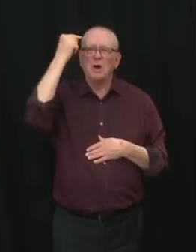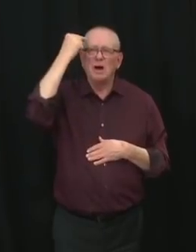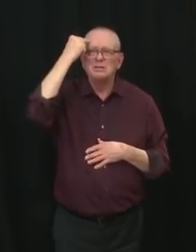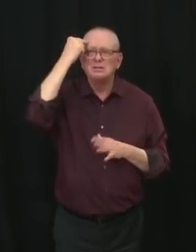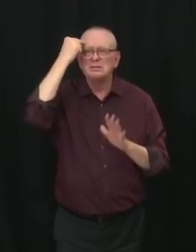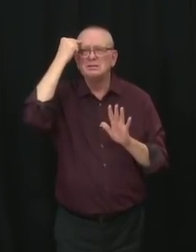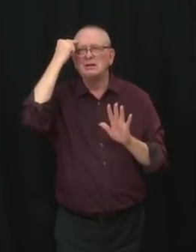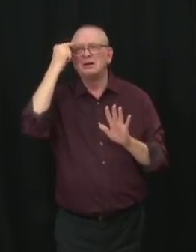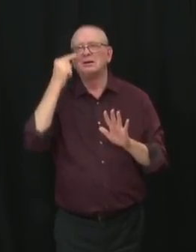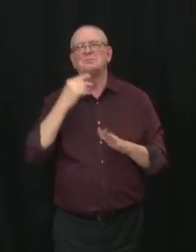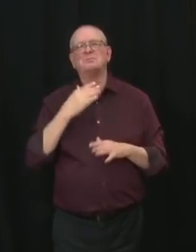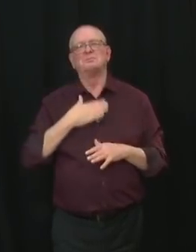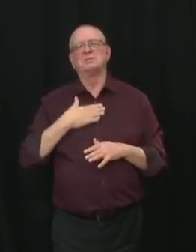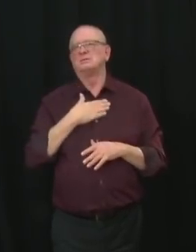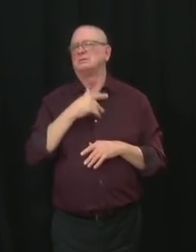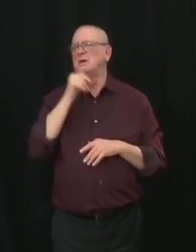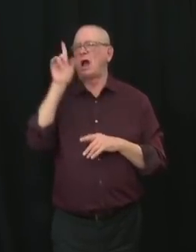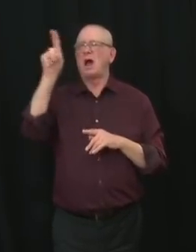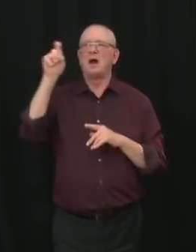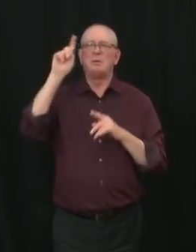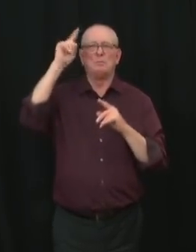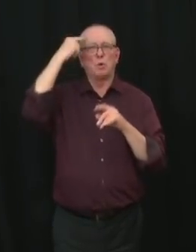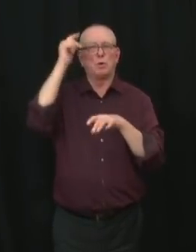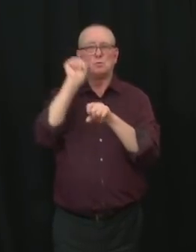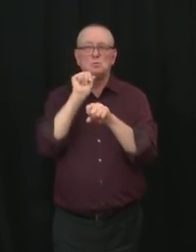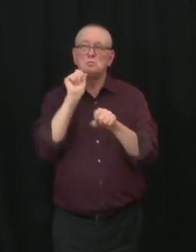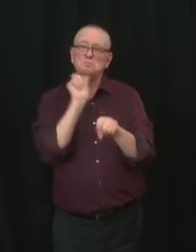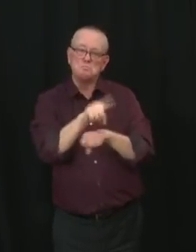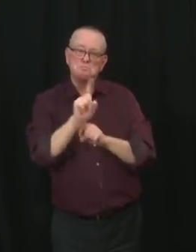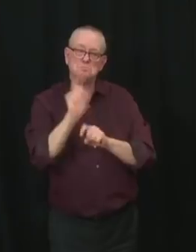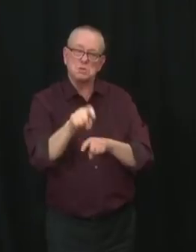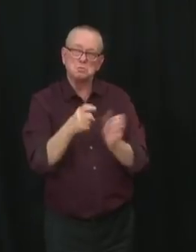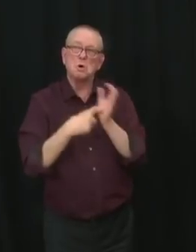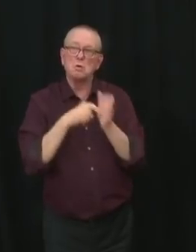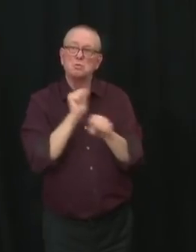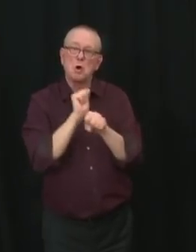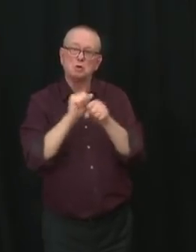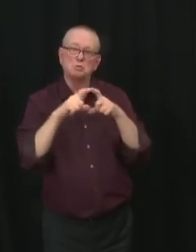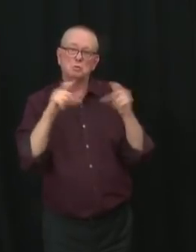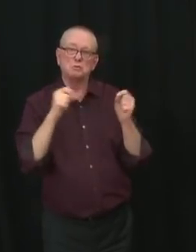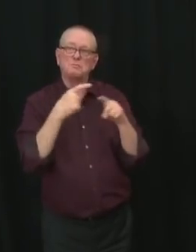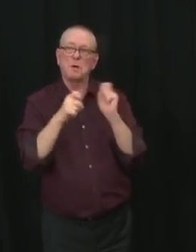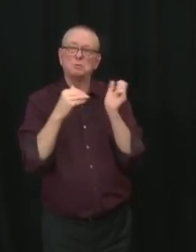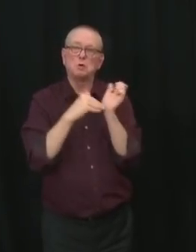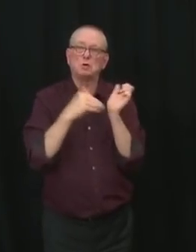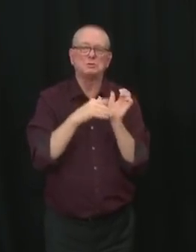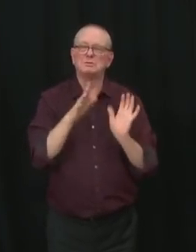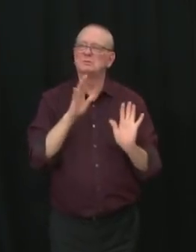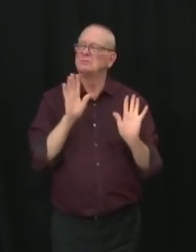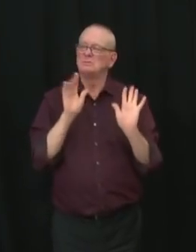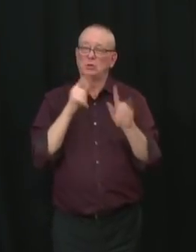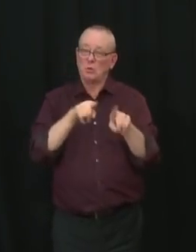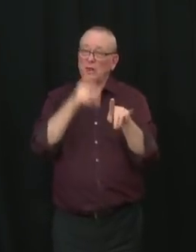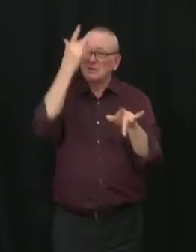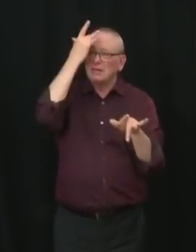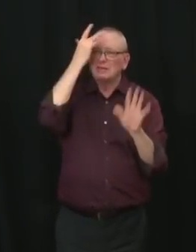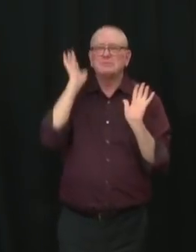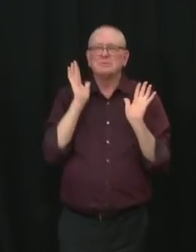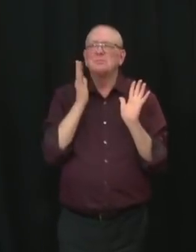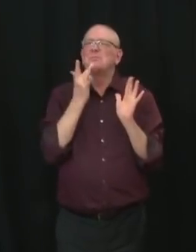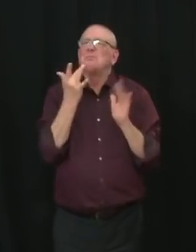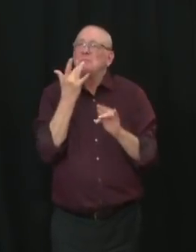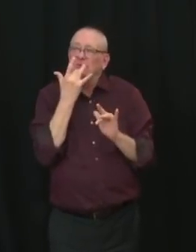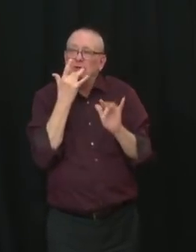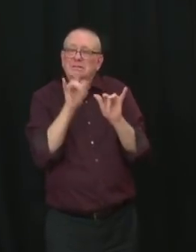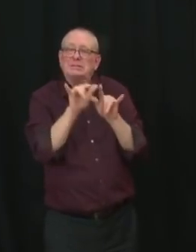work. Instead, please support sick employees at this time of high transmission to stay home with no testing or doctor's